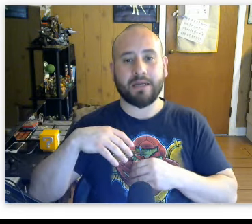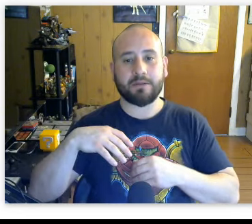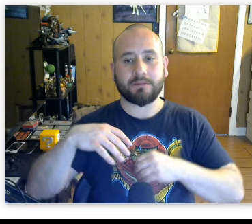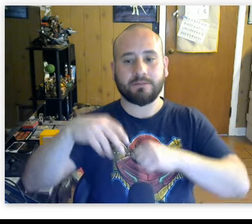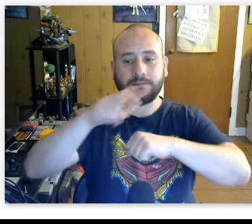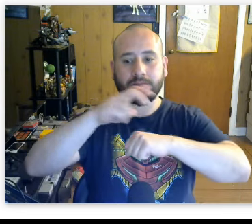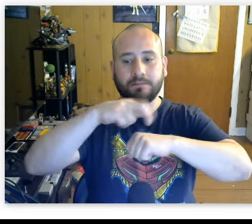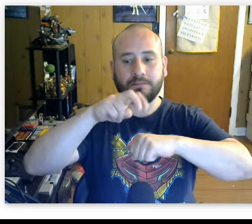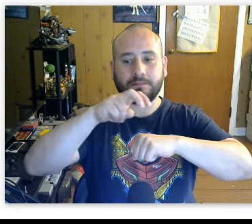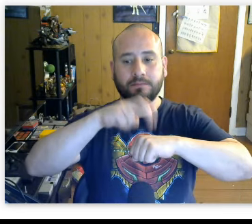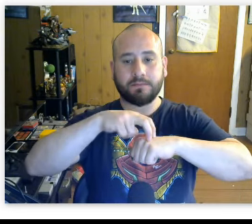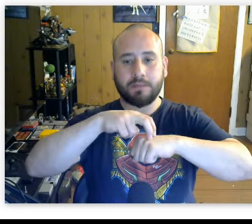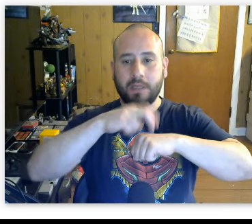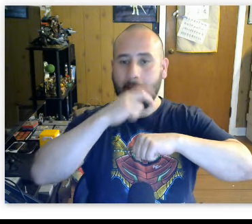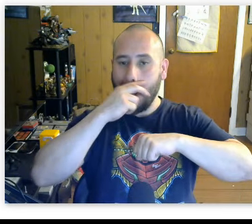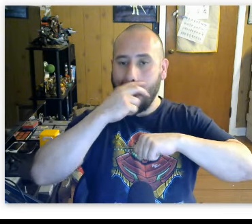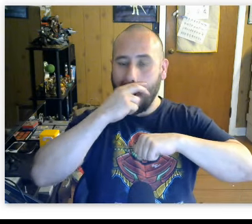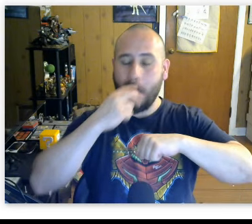potato,